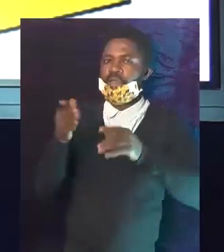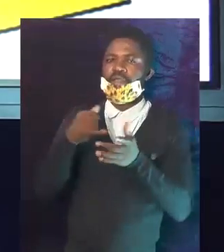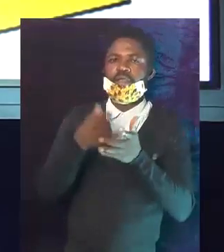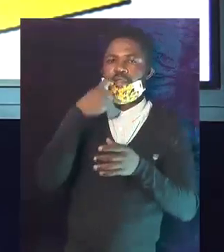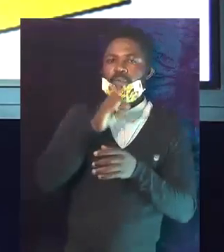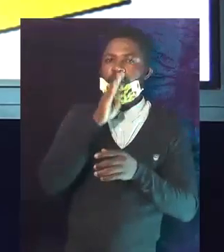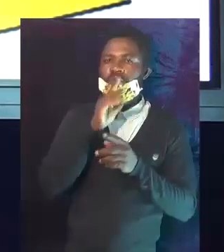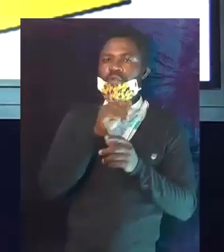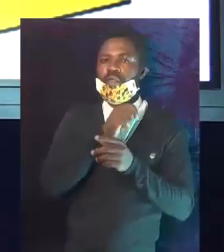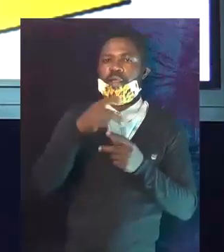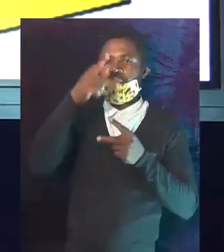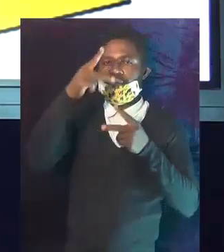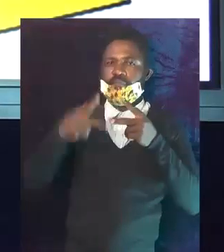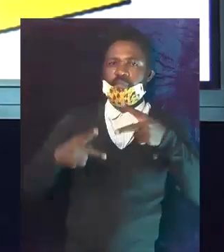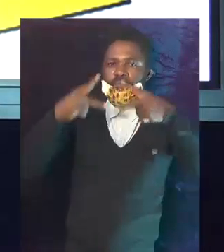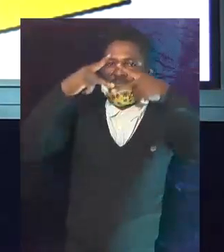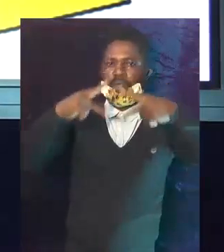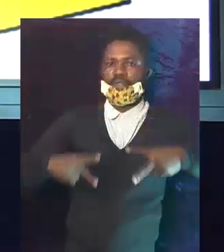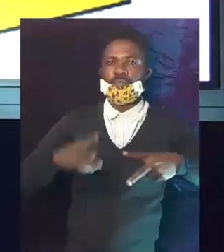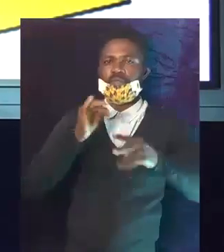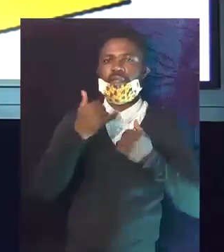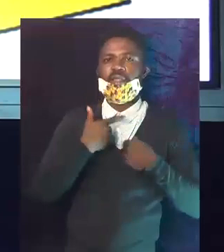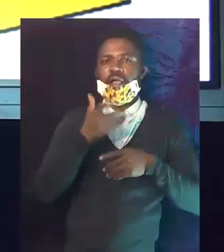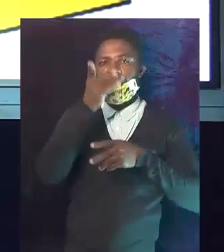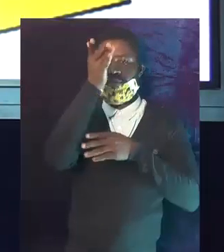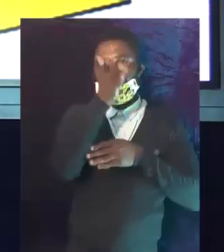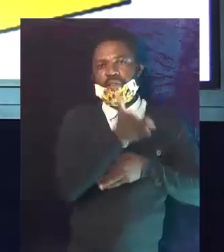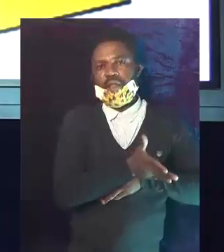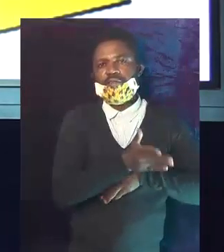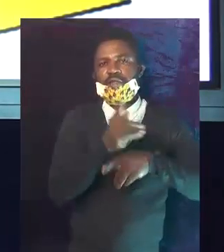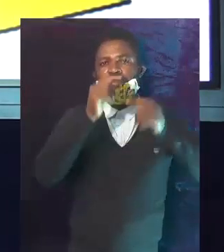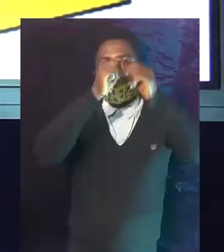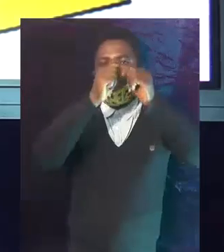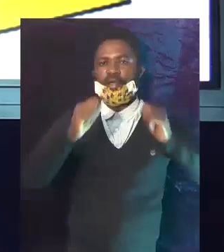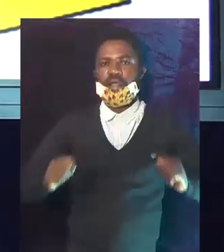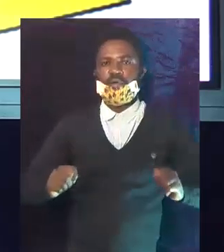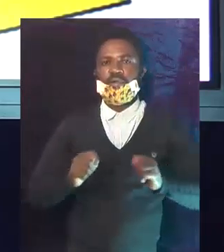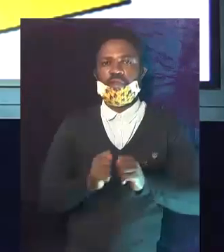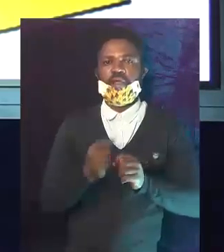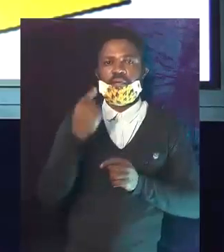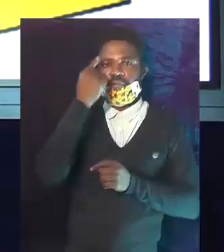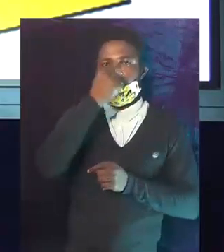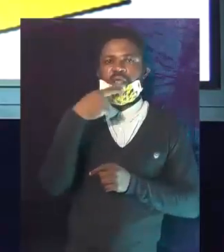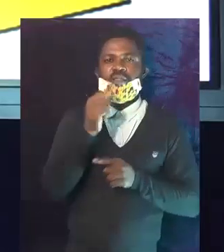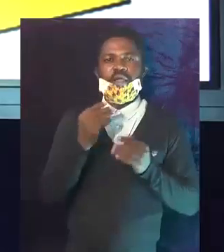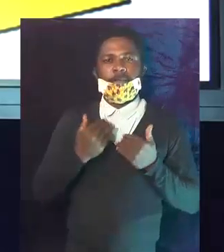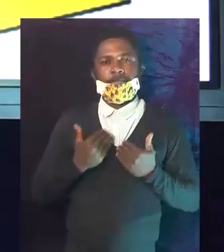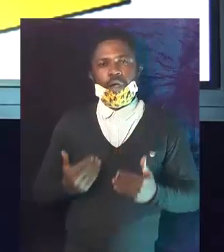be a vertex. They have slanting triangular faces. Now, the